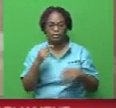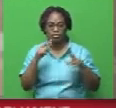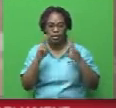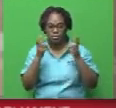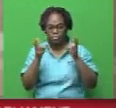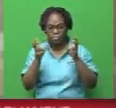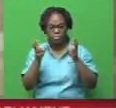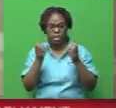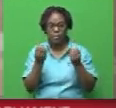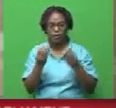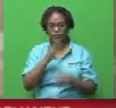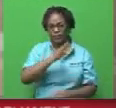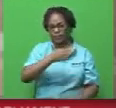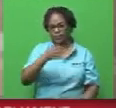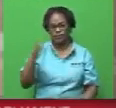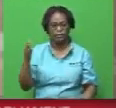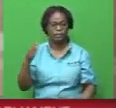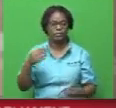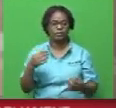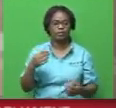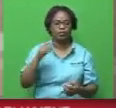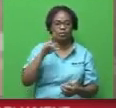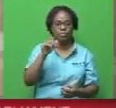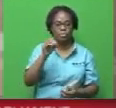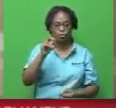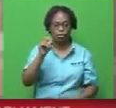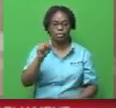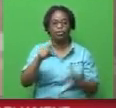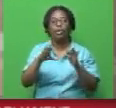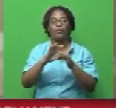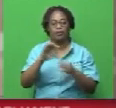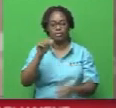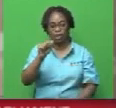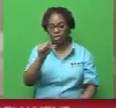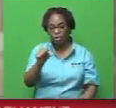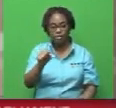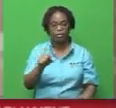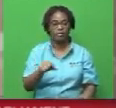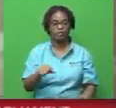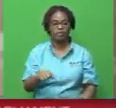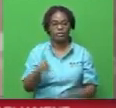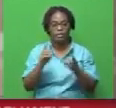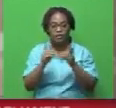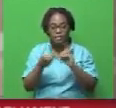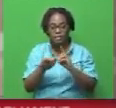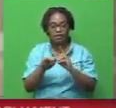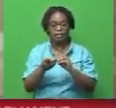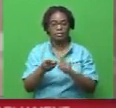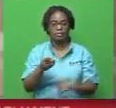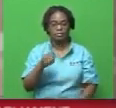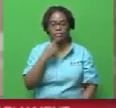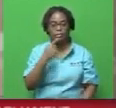Attorney General, they quoted from that report in the Express, Madam President, the date of the article, I'll get it for you now. I'm trying to be tech savvy like